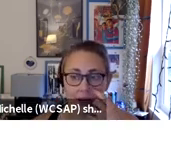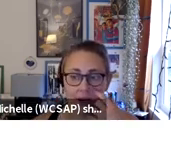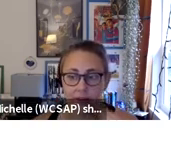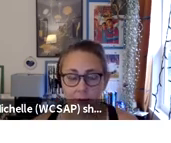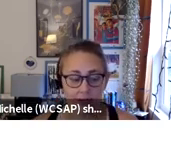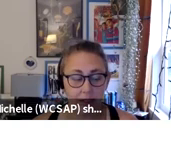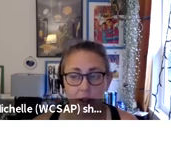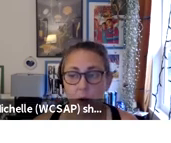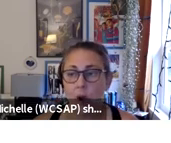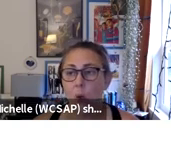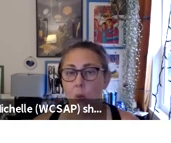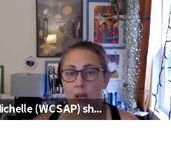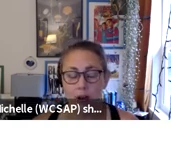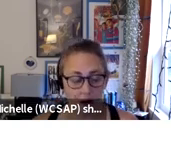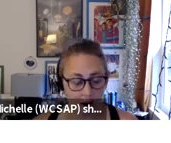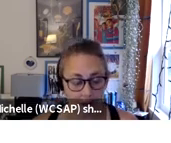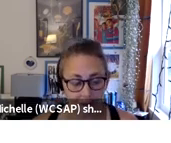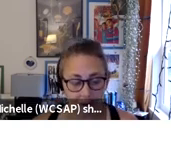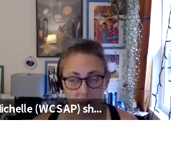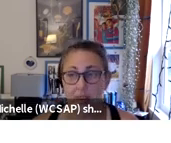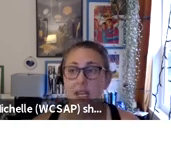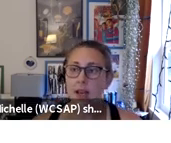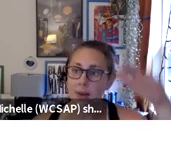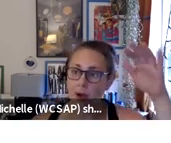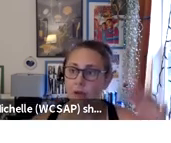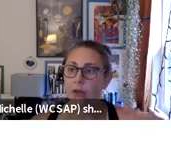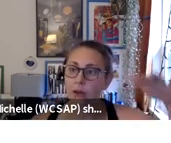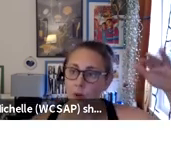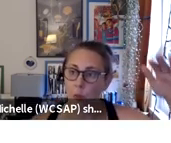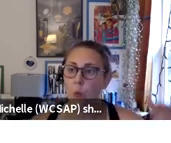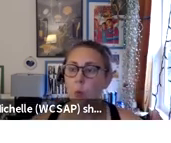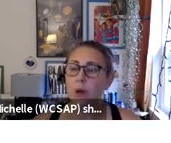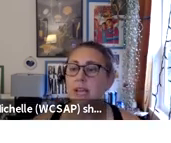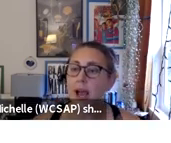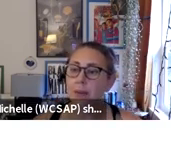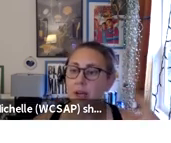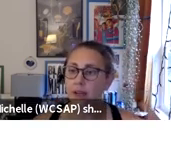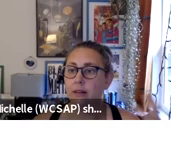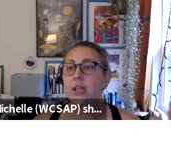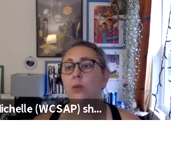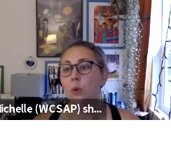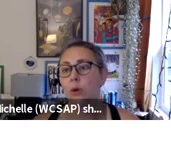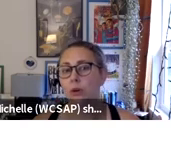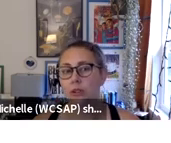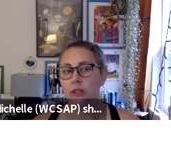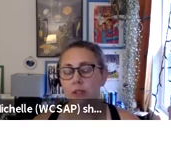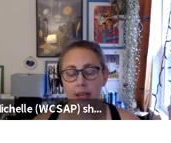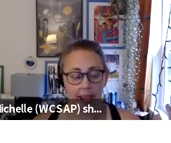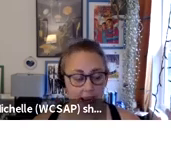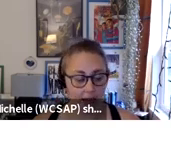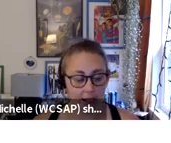that may or may not have ever been. So we are thinking about what's happening in the